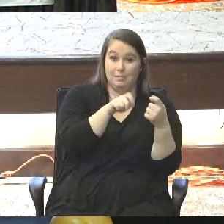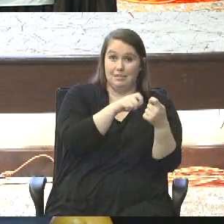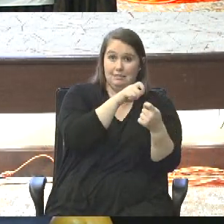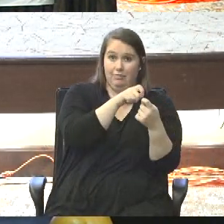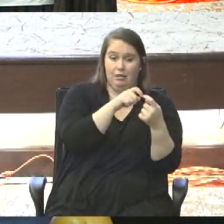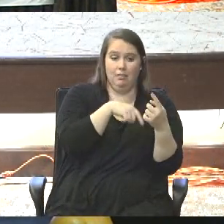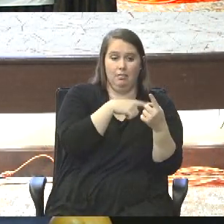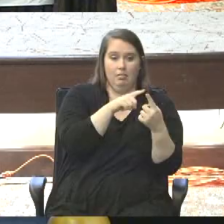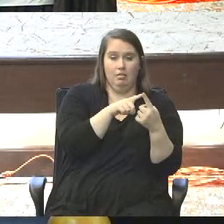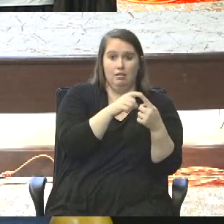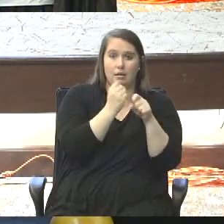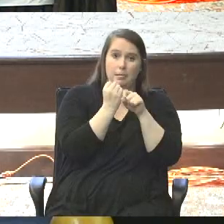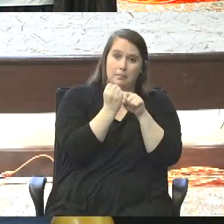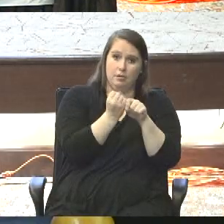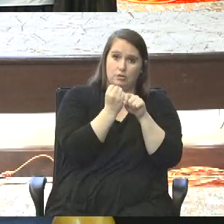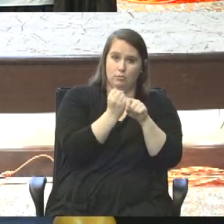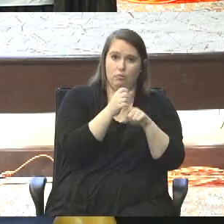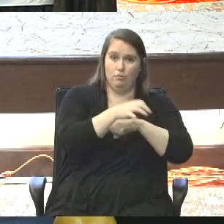baseball field.